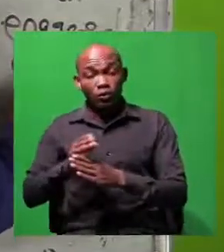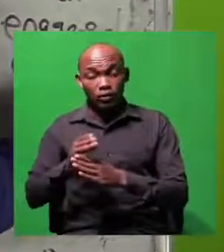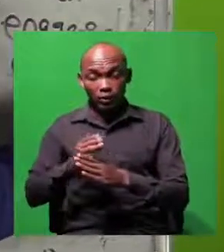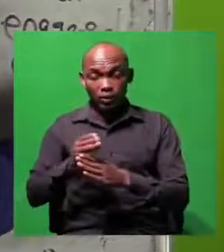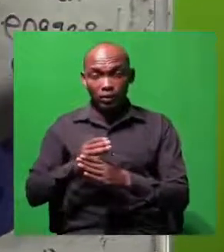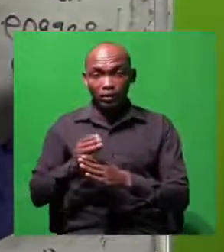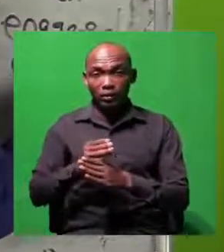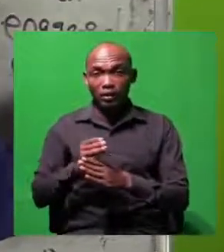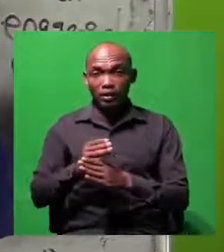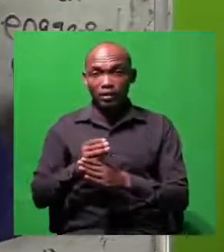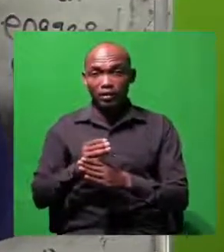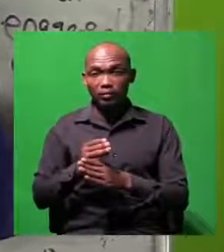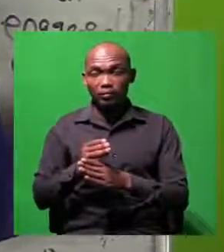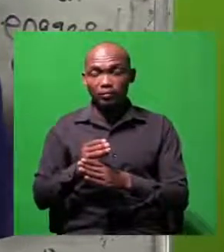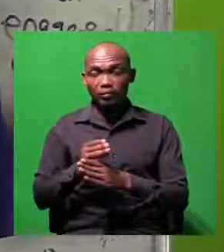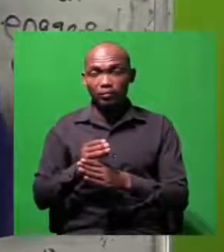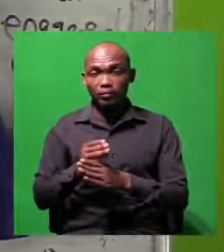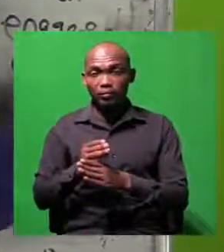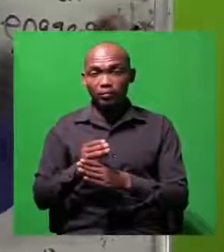concerning